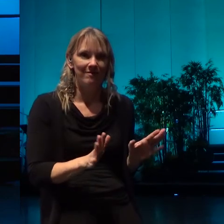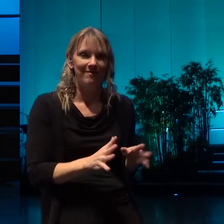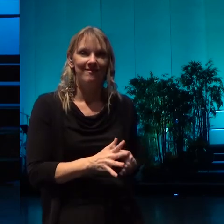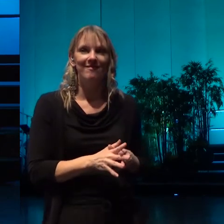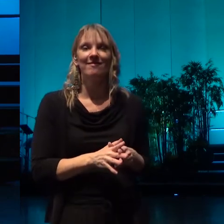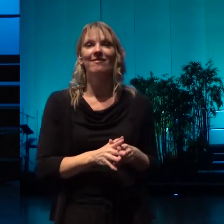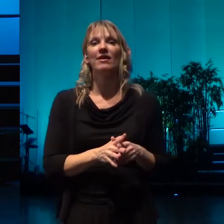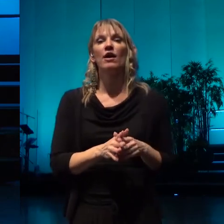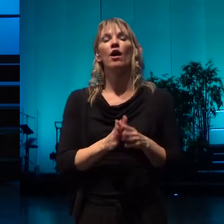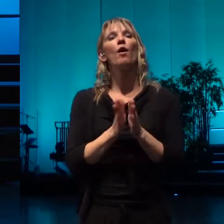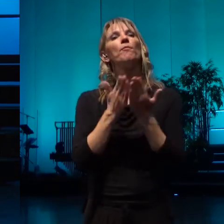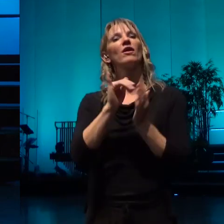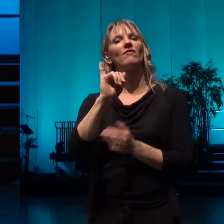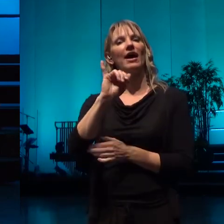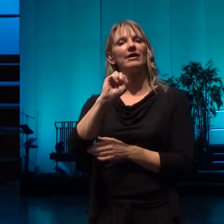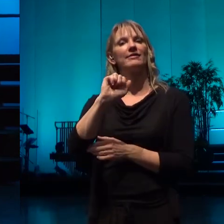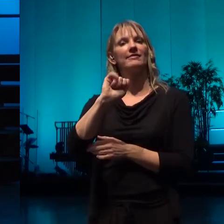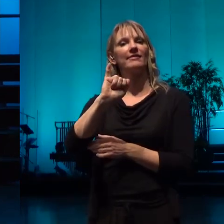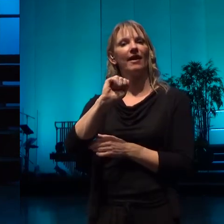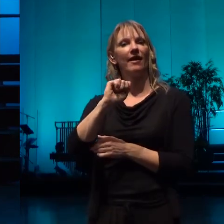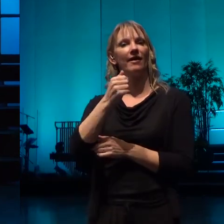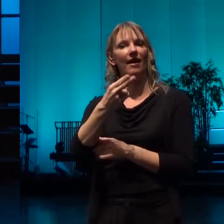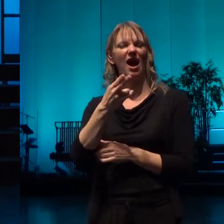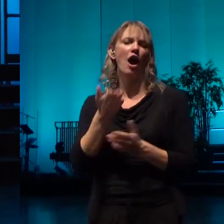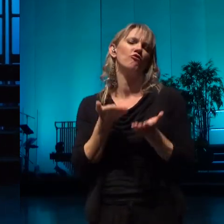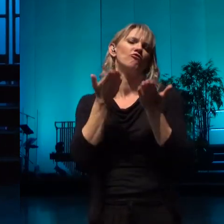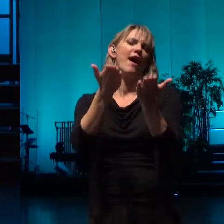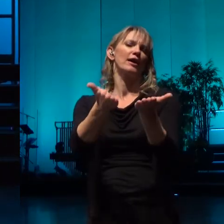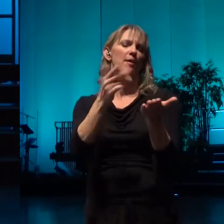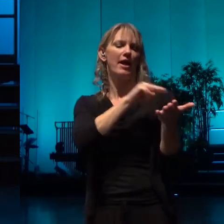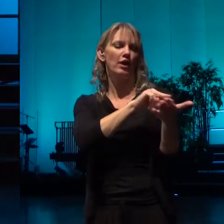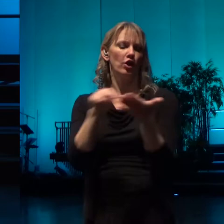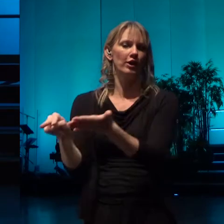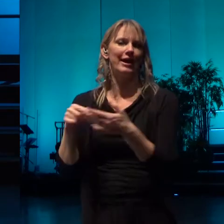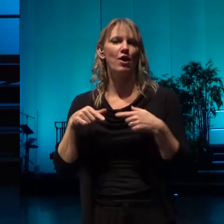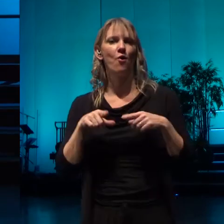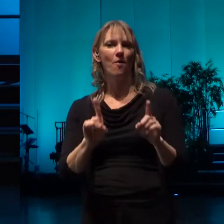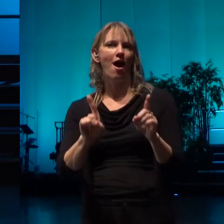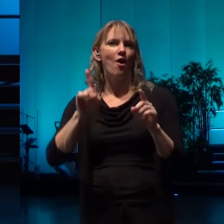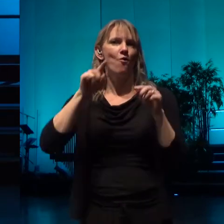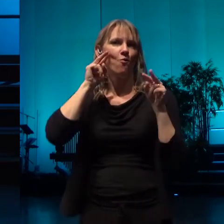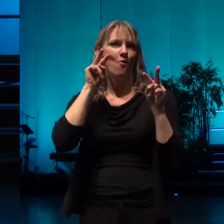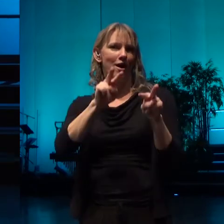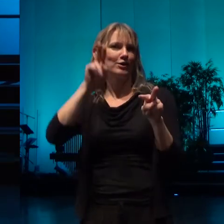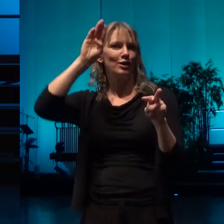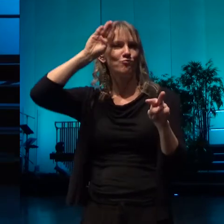It says it in the book of Isaiah, which I recommend breezing through while watching the Bronco game later today.